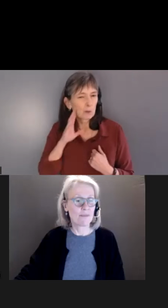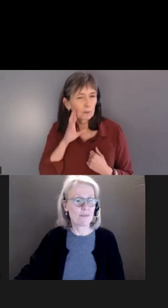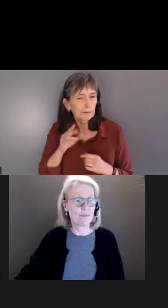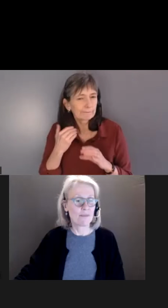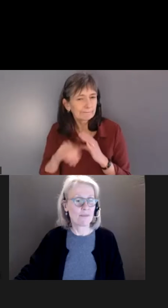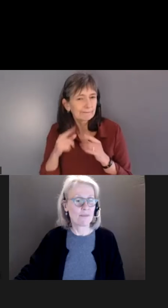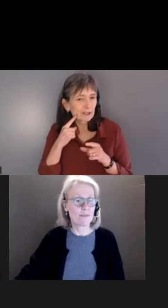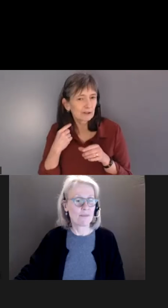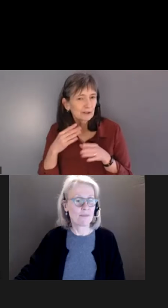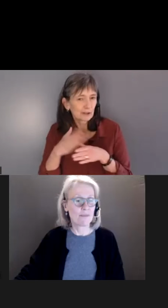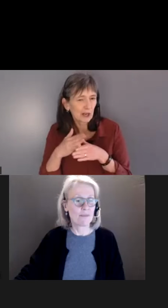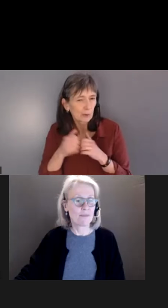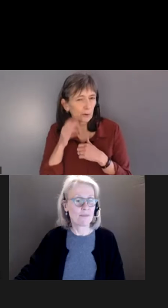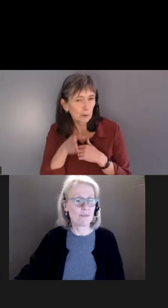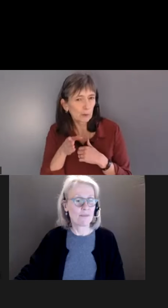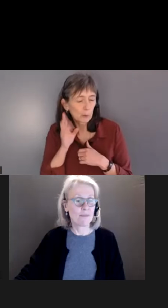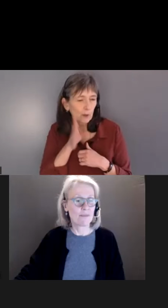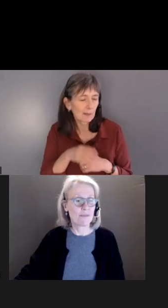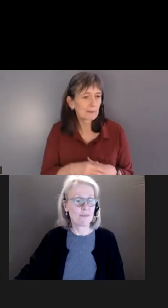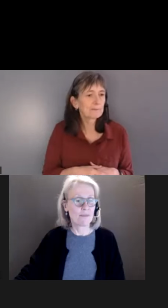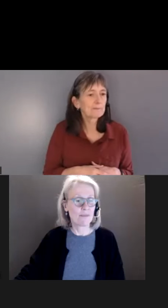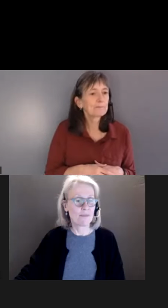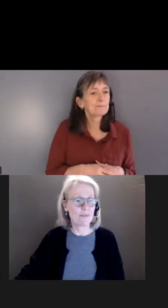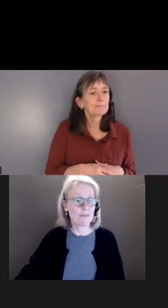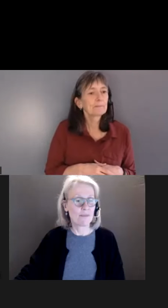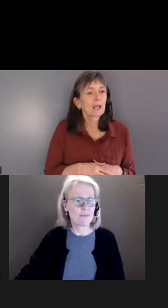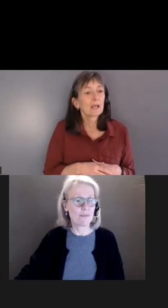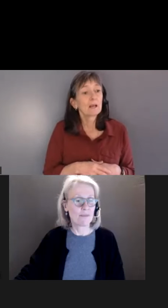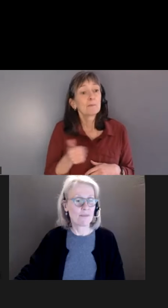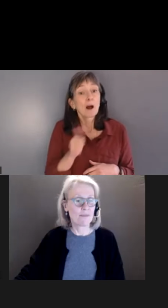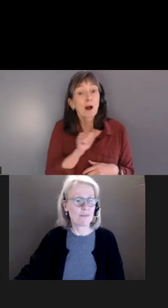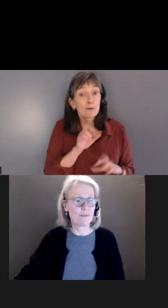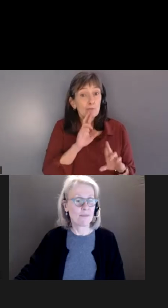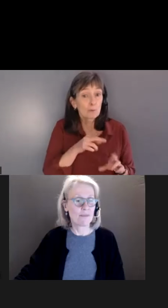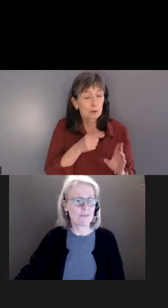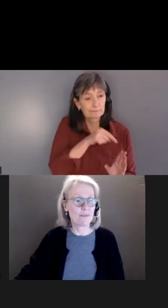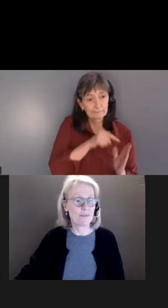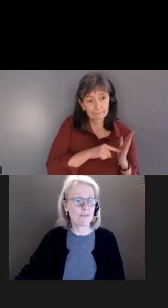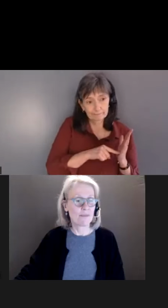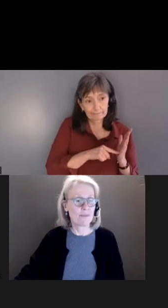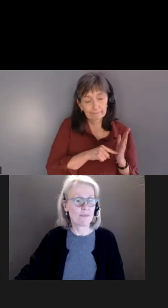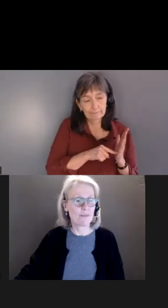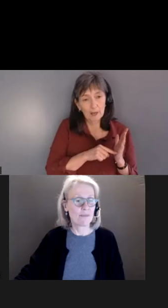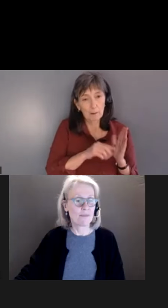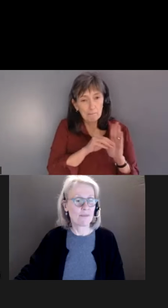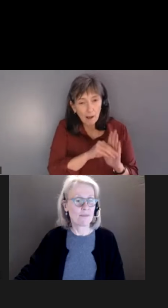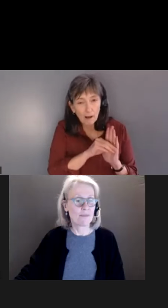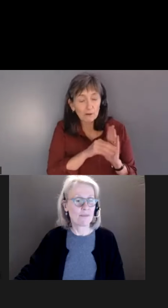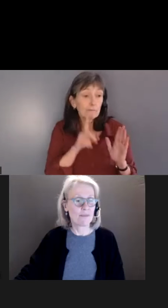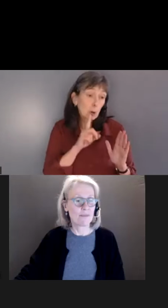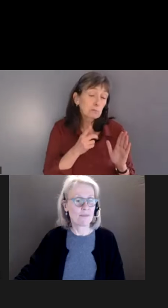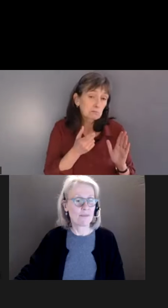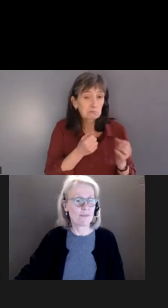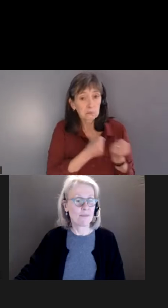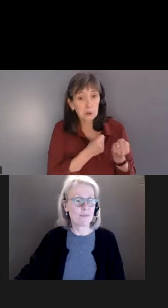And so other housing models that are further covered in our Aging in the Right Place report and that could be used to support further additional